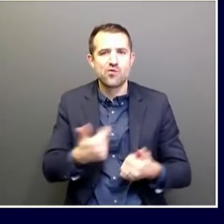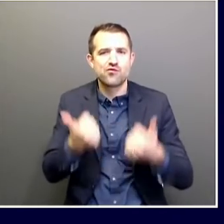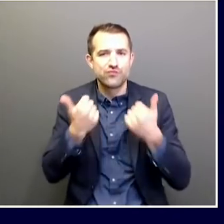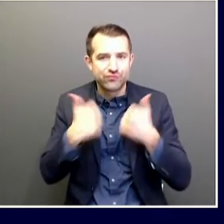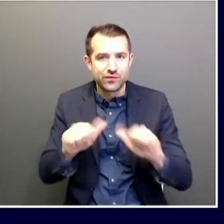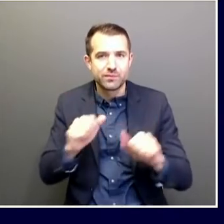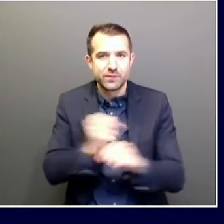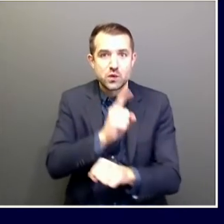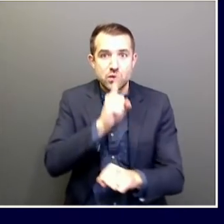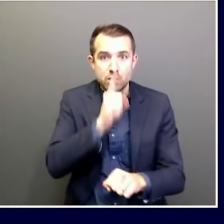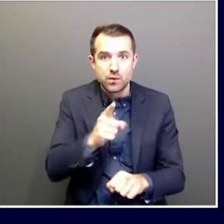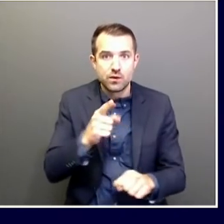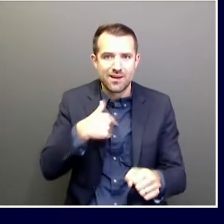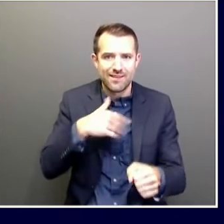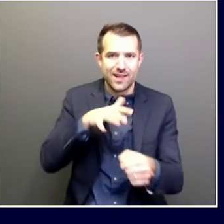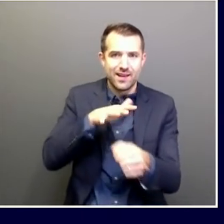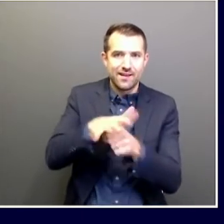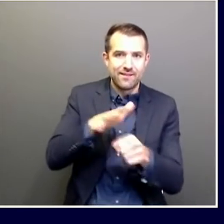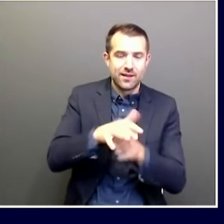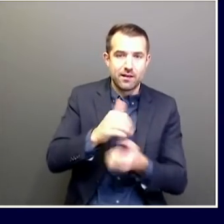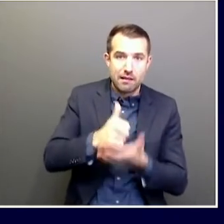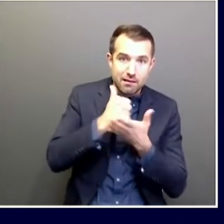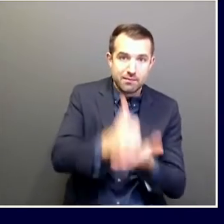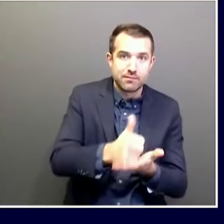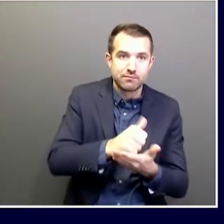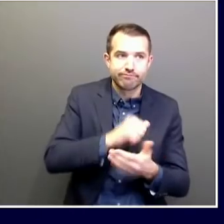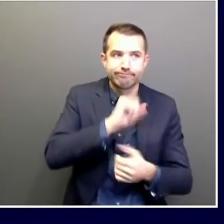initial case, but subsequent transmission as well.